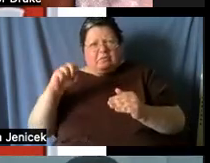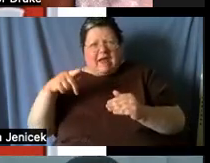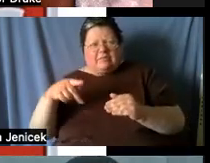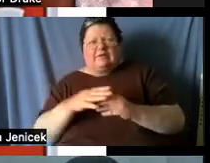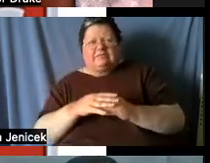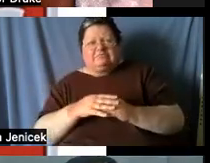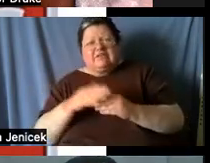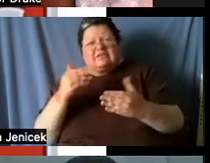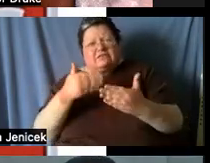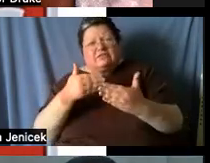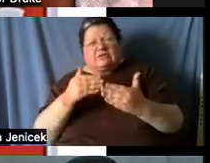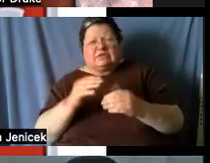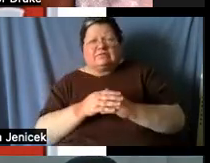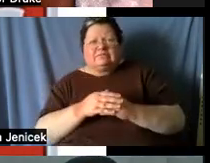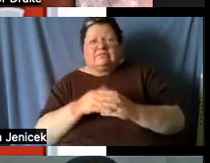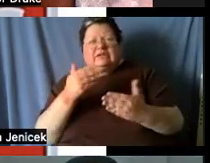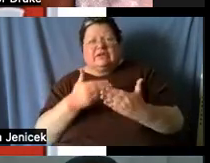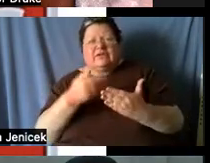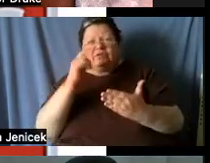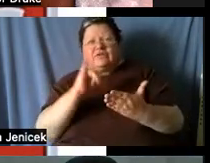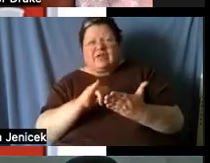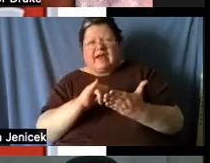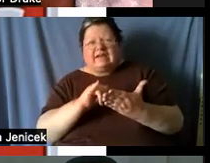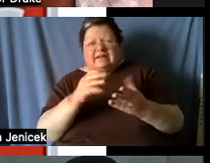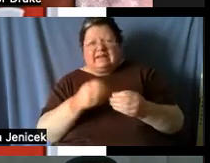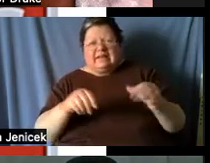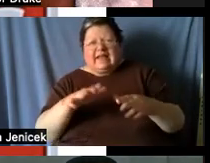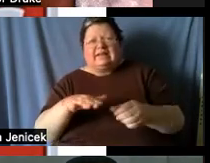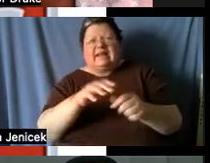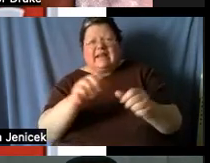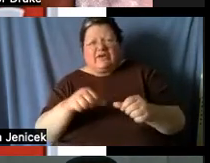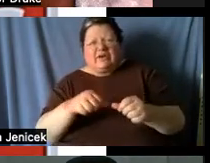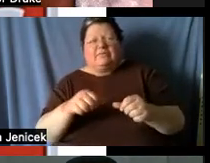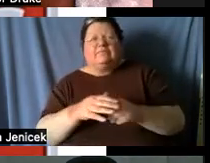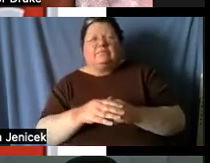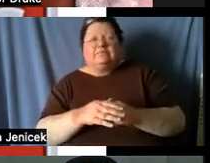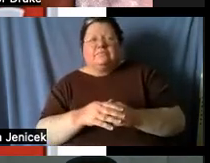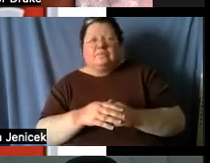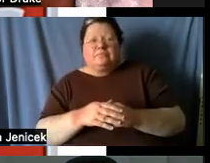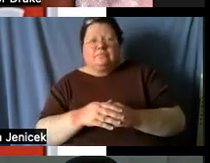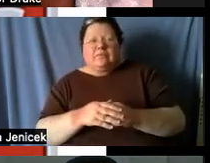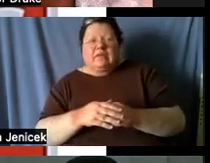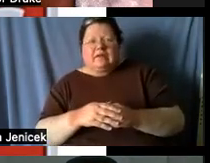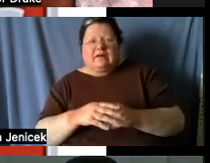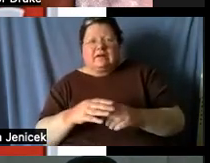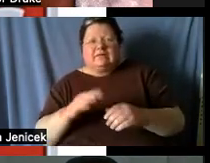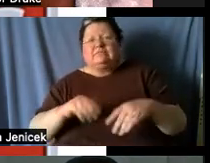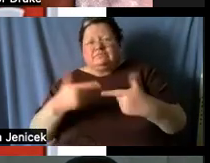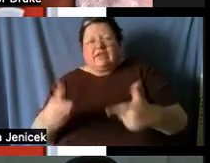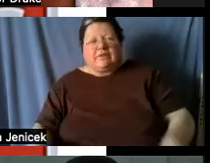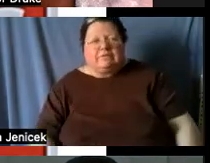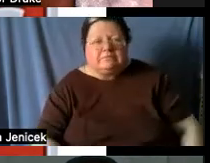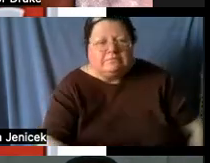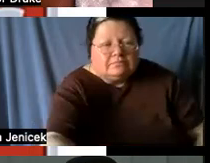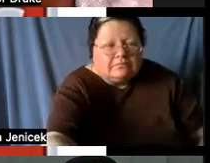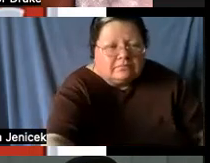pretty close for that land area. On this map, you see the Soviet Union and you